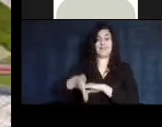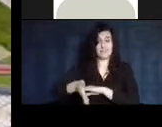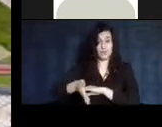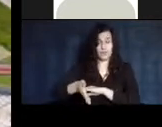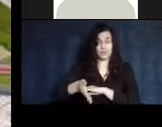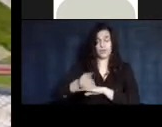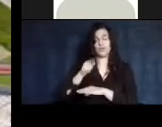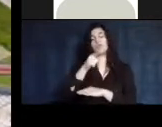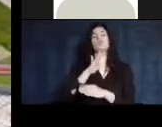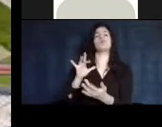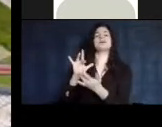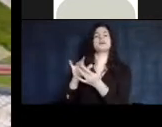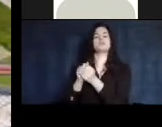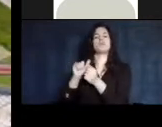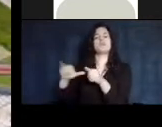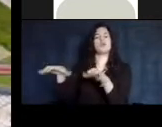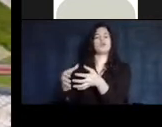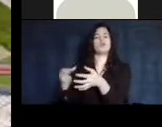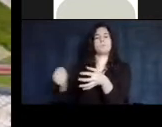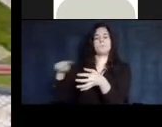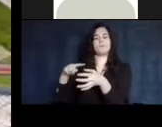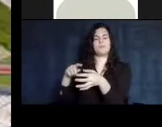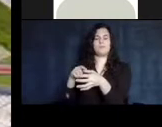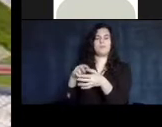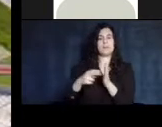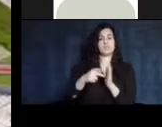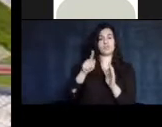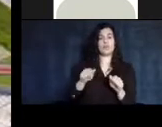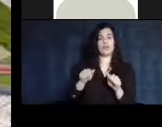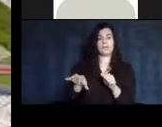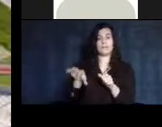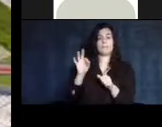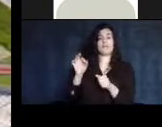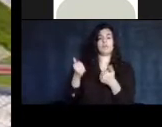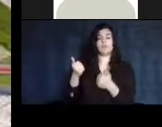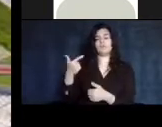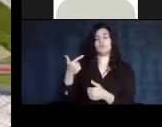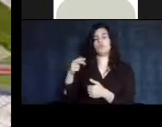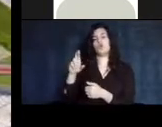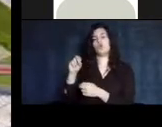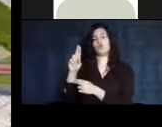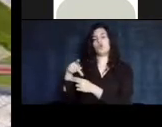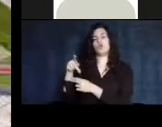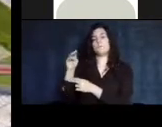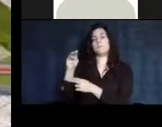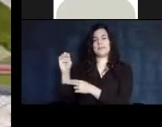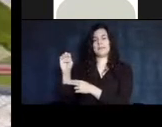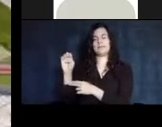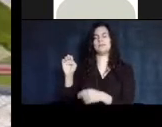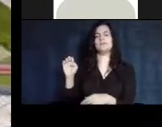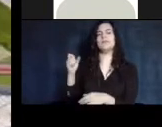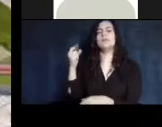connect to your group either by opting into a GroupMe. So we're going to create GroupMes for all of